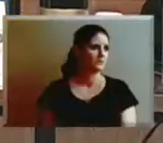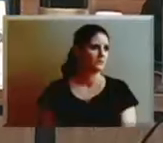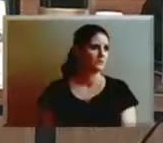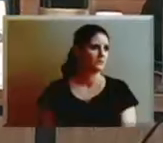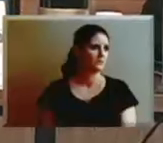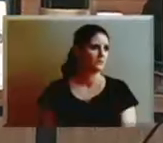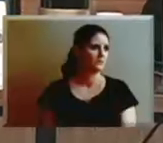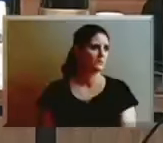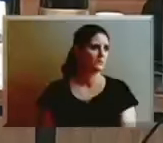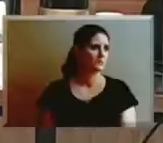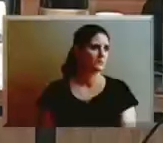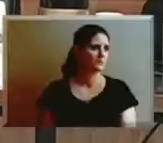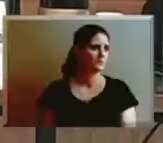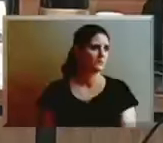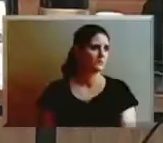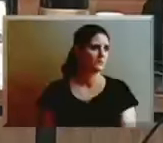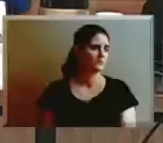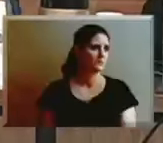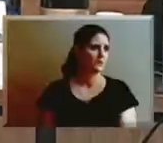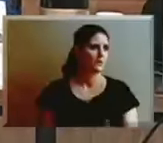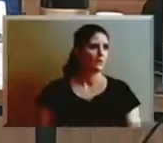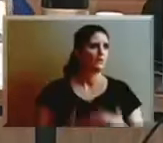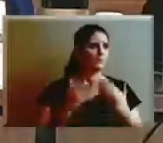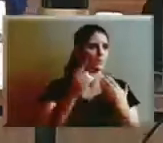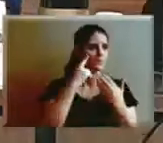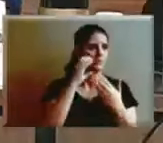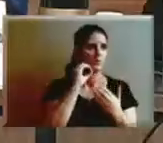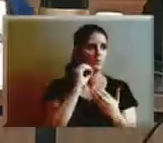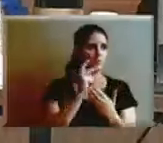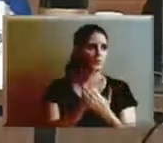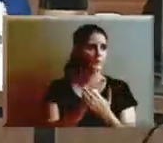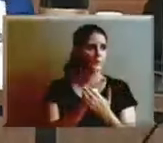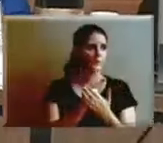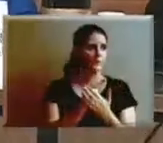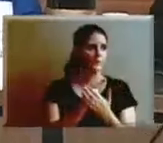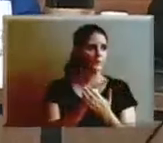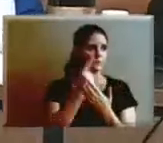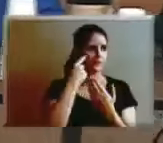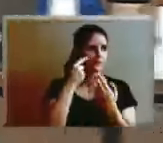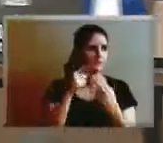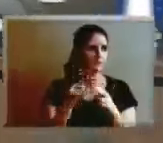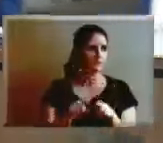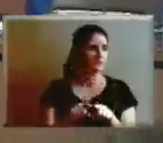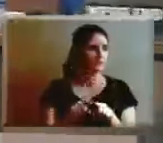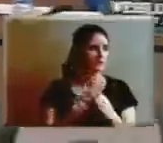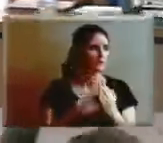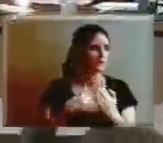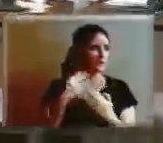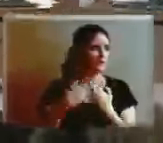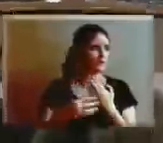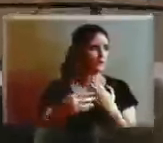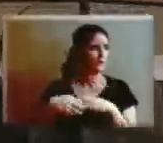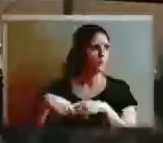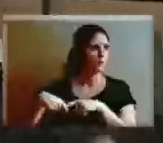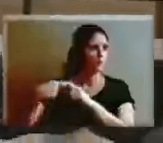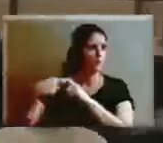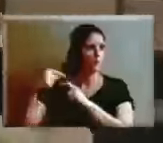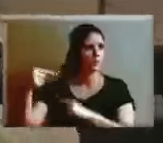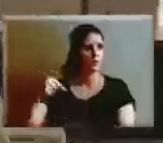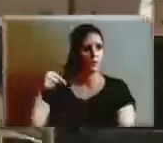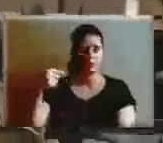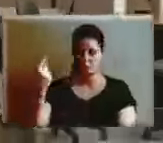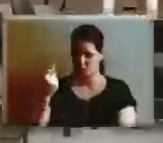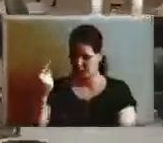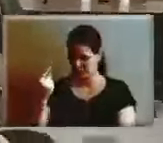tonight. Thank you so much. Is there a motion to approve the consent calendar except Q1, which is